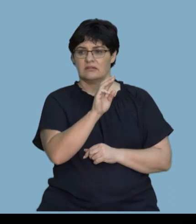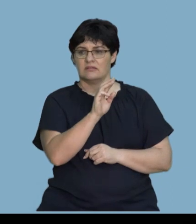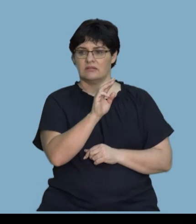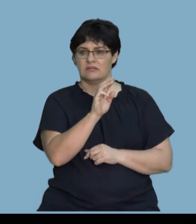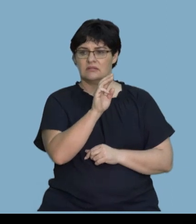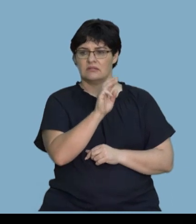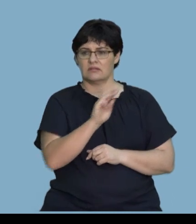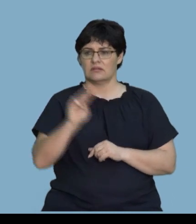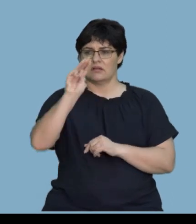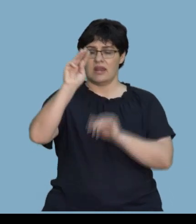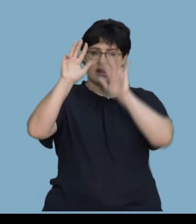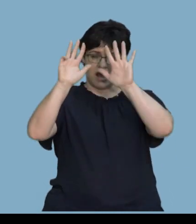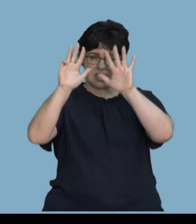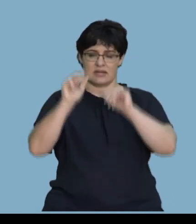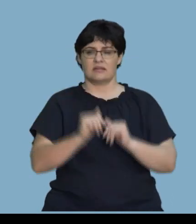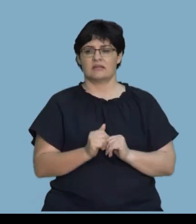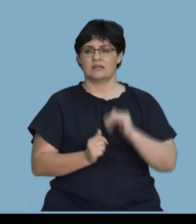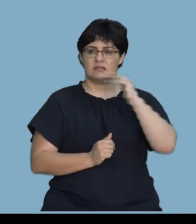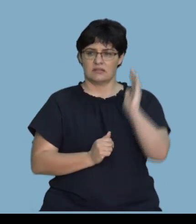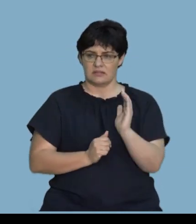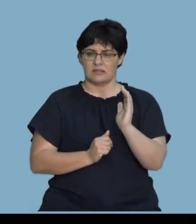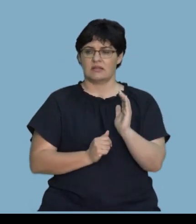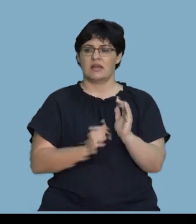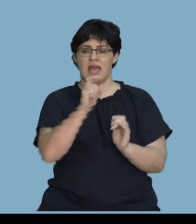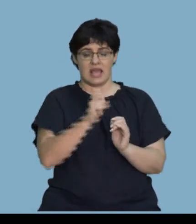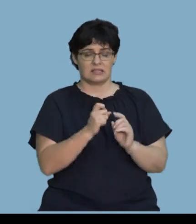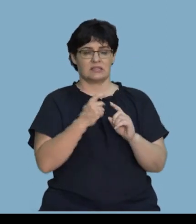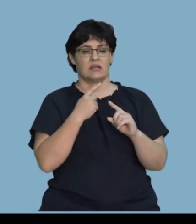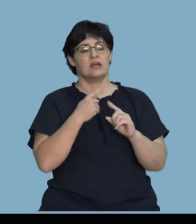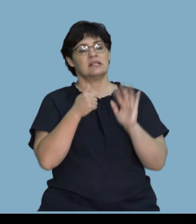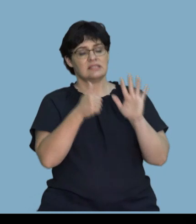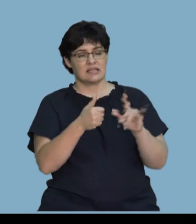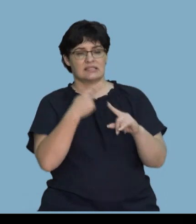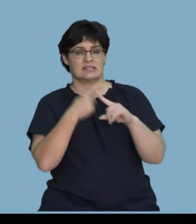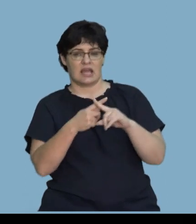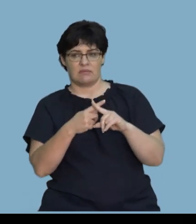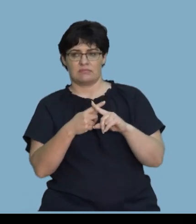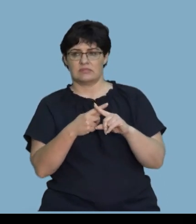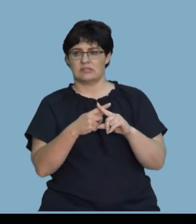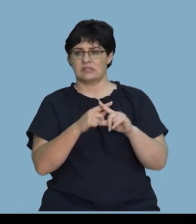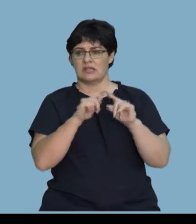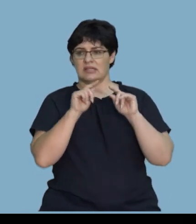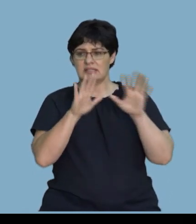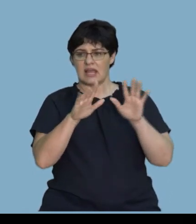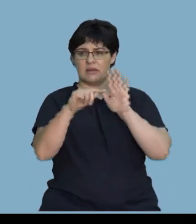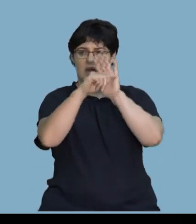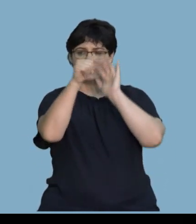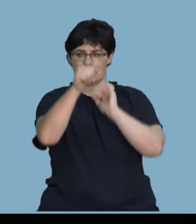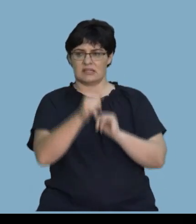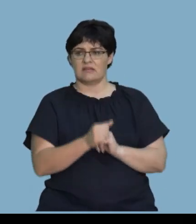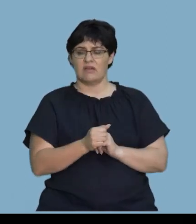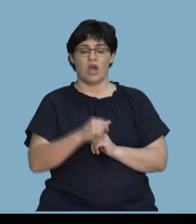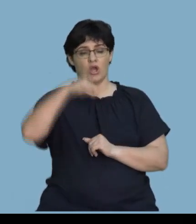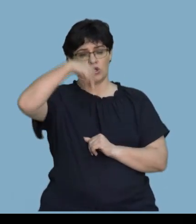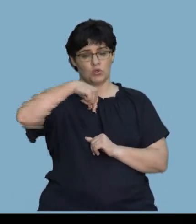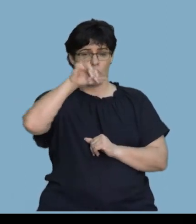of x, which is positive 6, times 10 exponent negative 6, multiplied by charge Qy, which is the